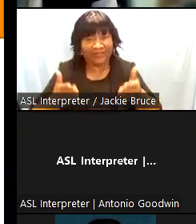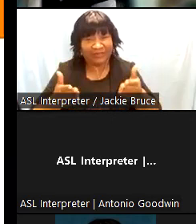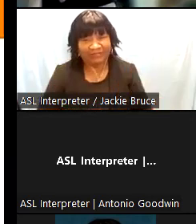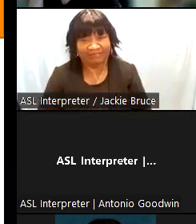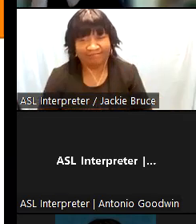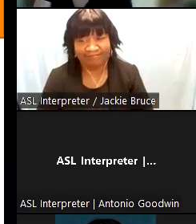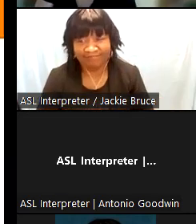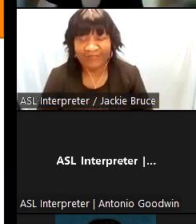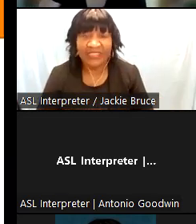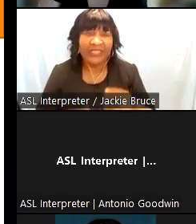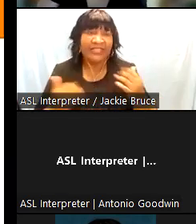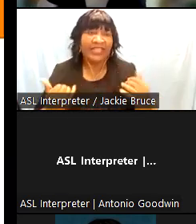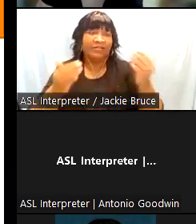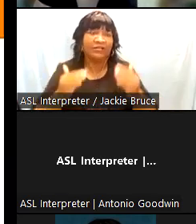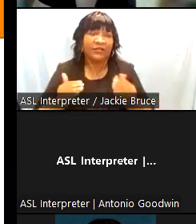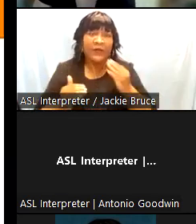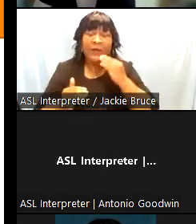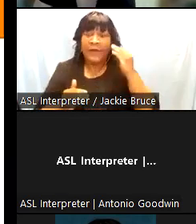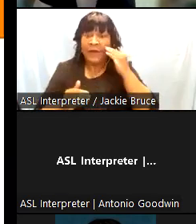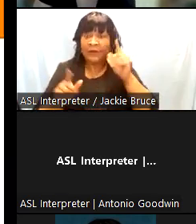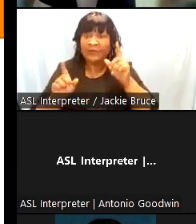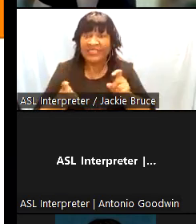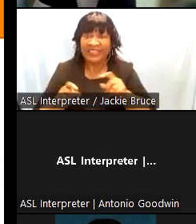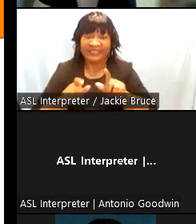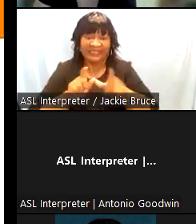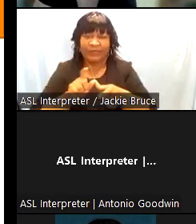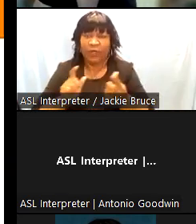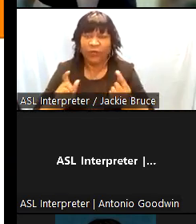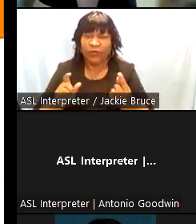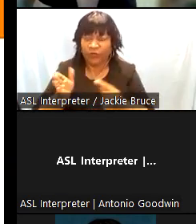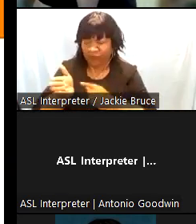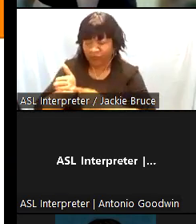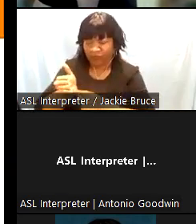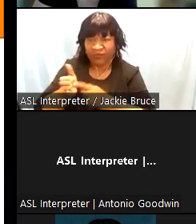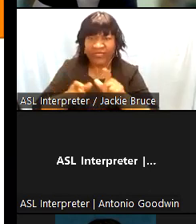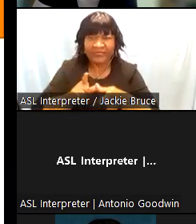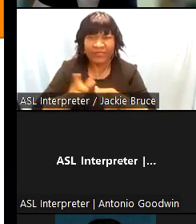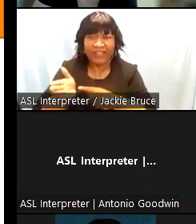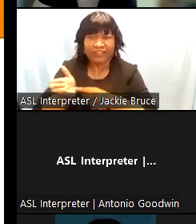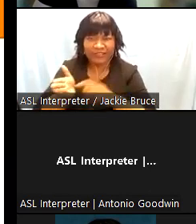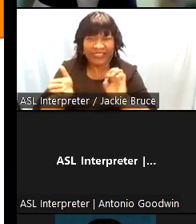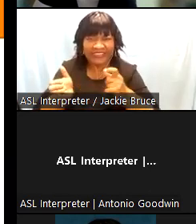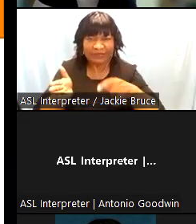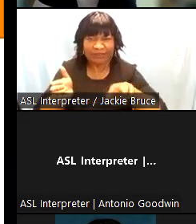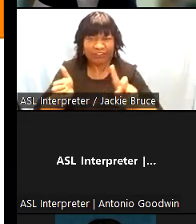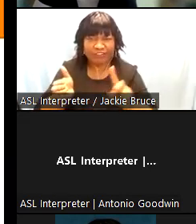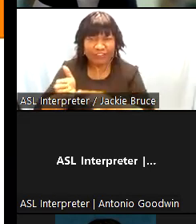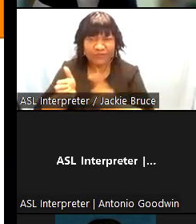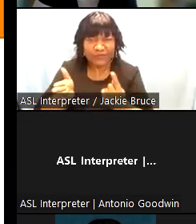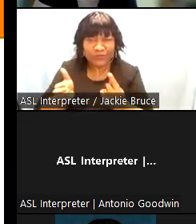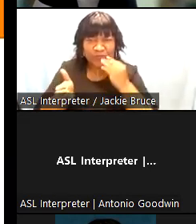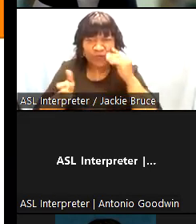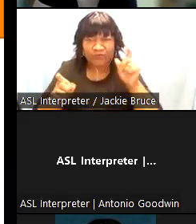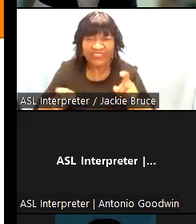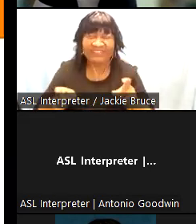All right, and then what do I do if my home test is expired? This has been a big issue because a lot of the tests that big